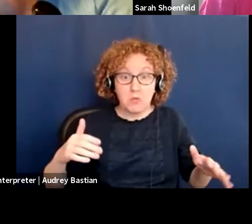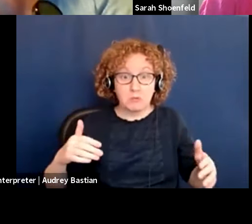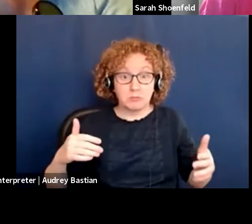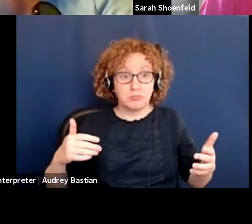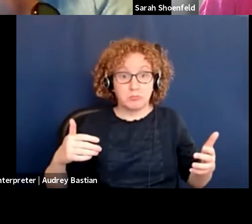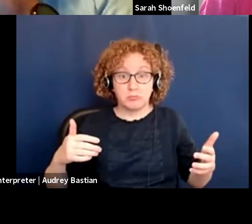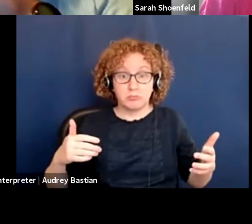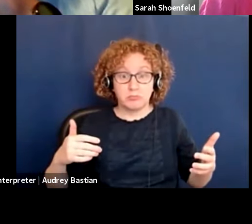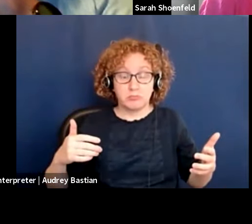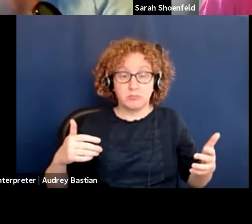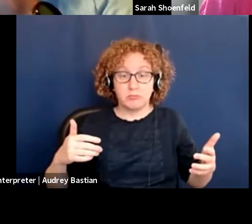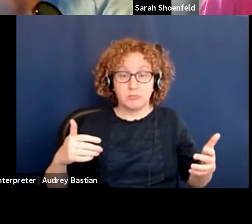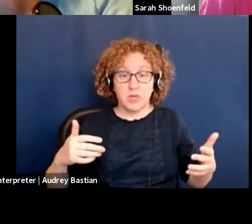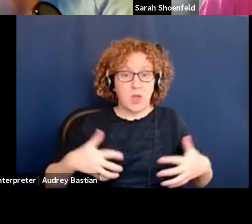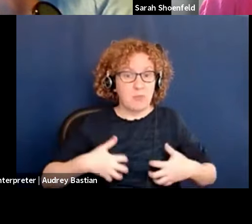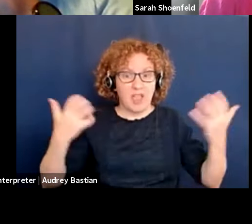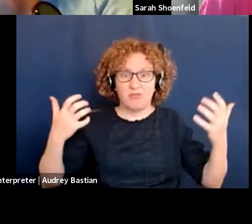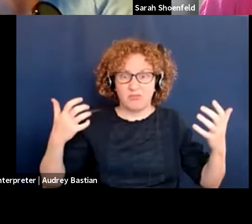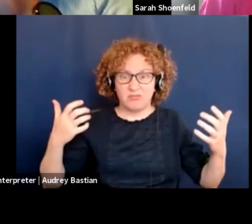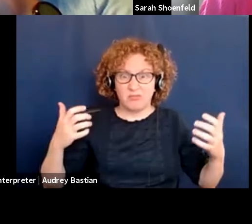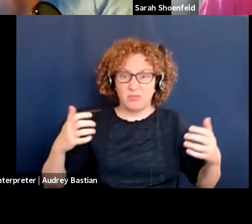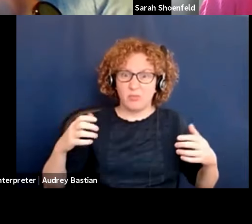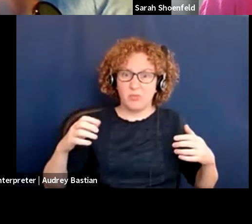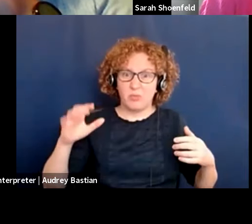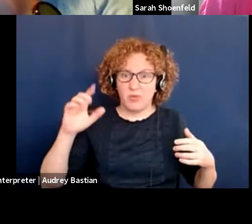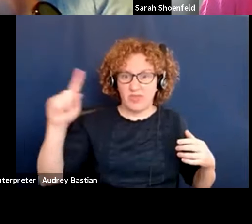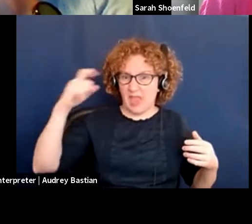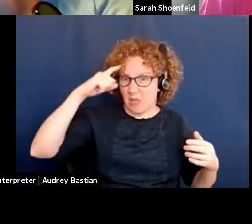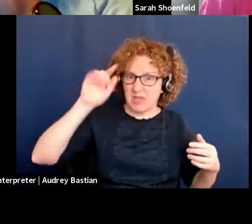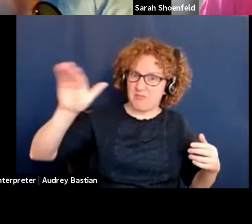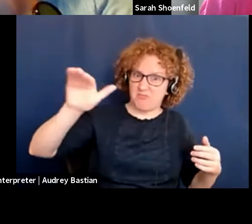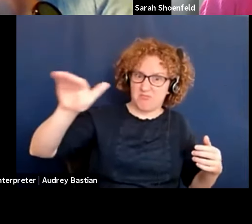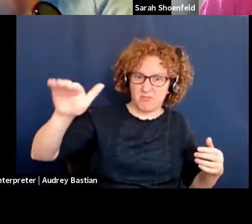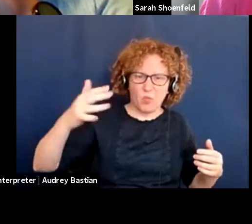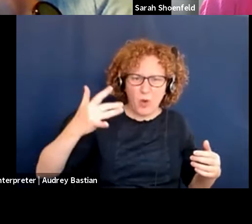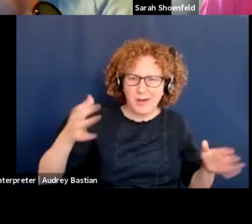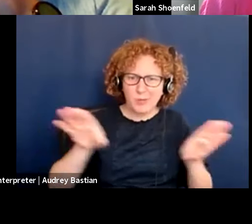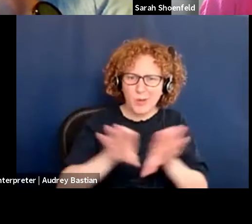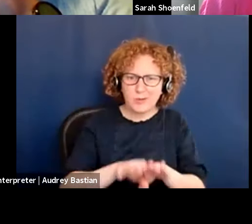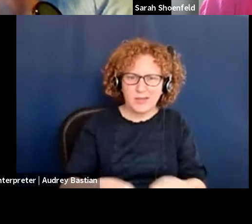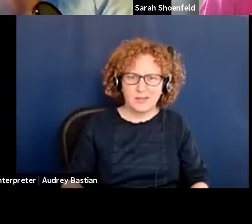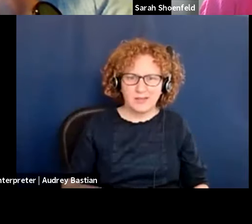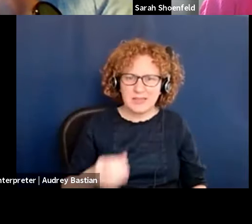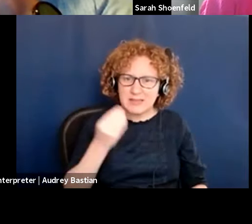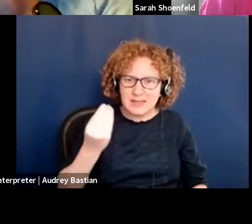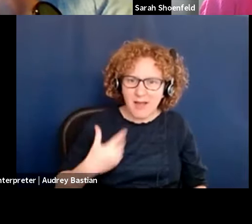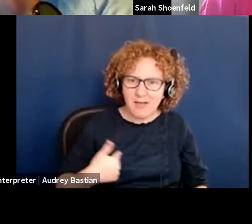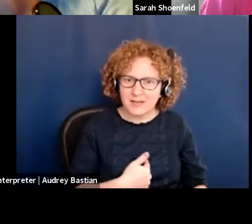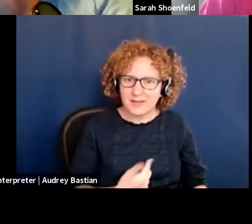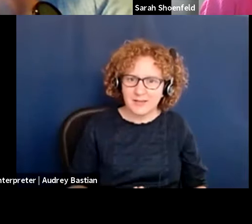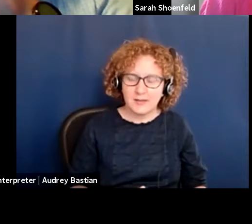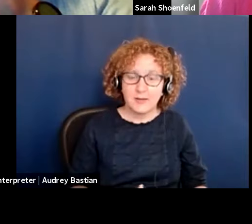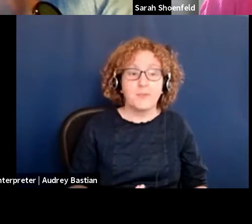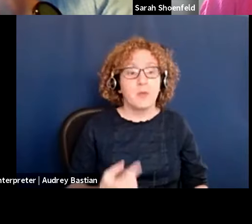upset and came, we all got upset with the county and called them in to find out why they closed it and to tell everybody. But that one